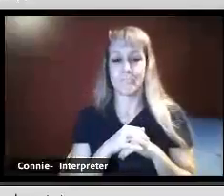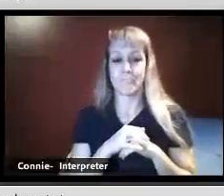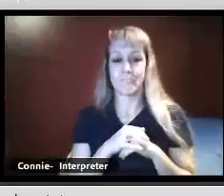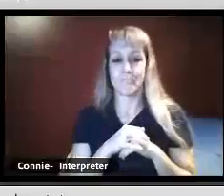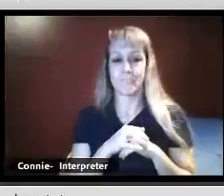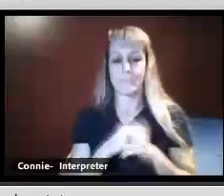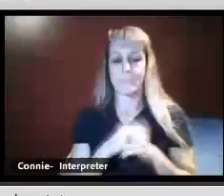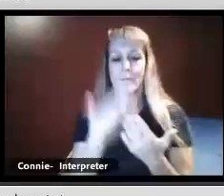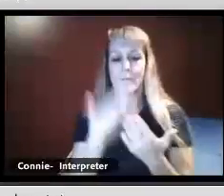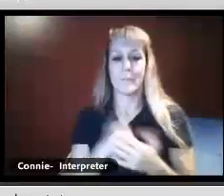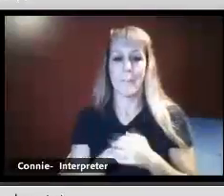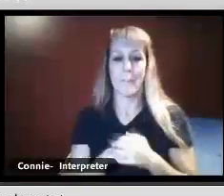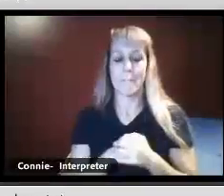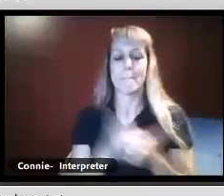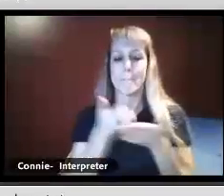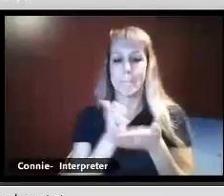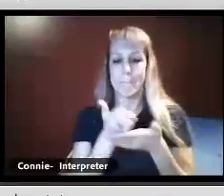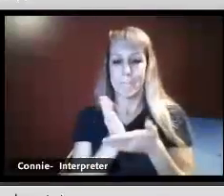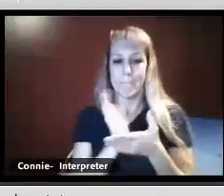Very good. All right.